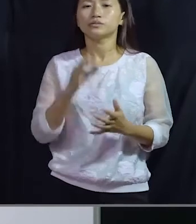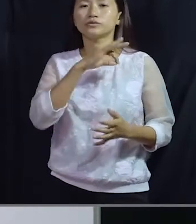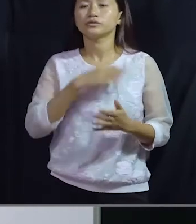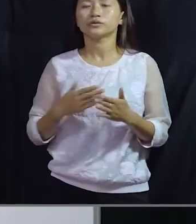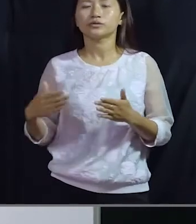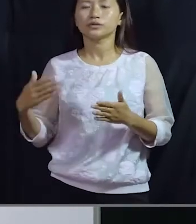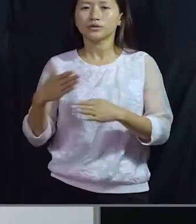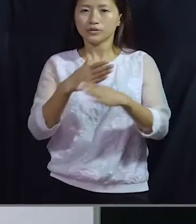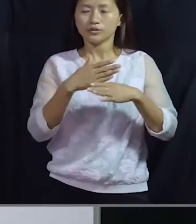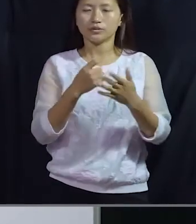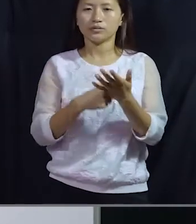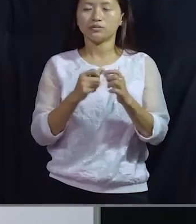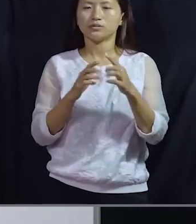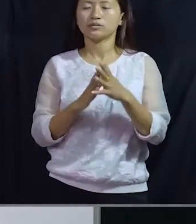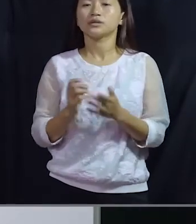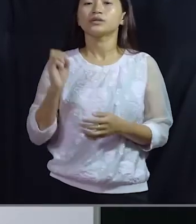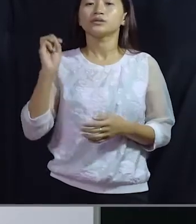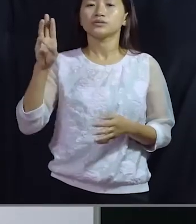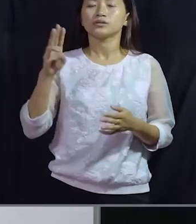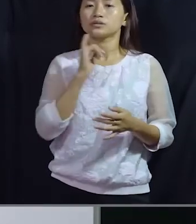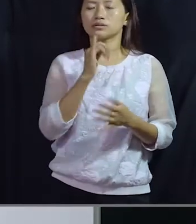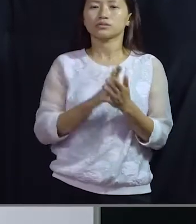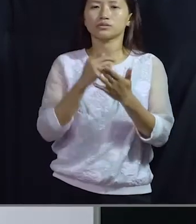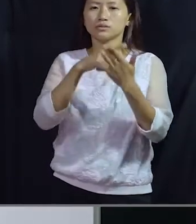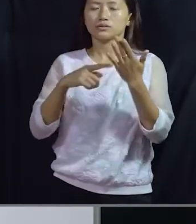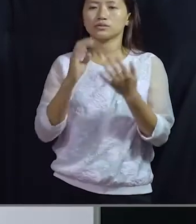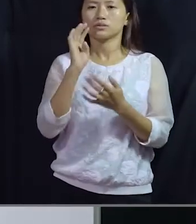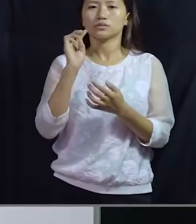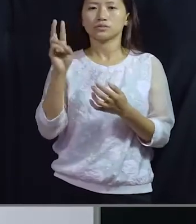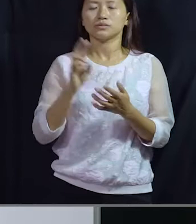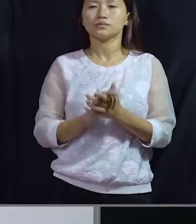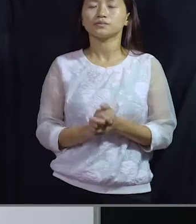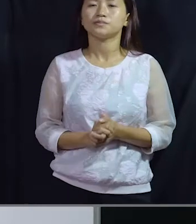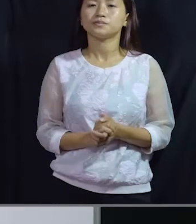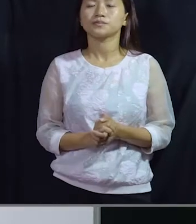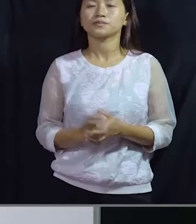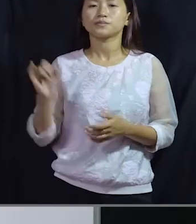is 3:2. So this 6,000